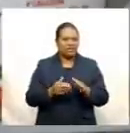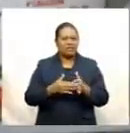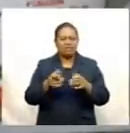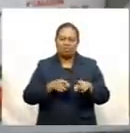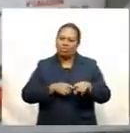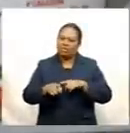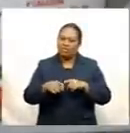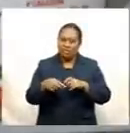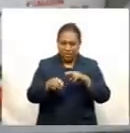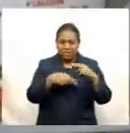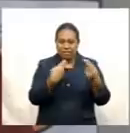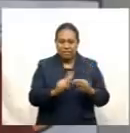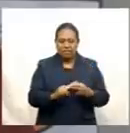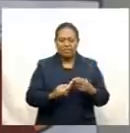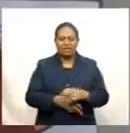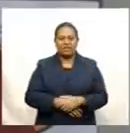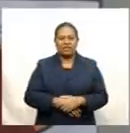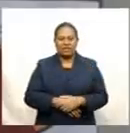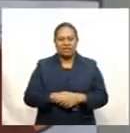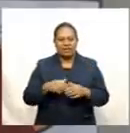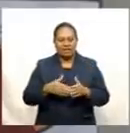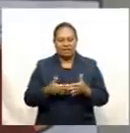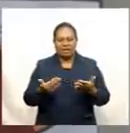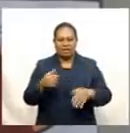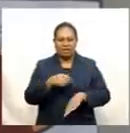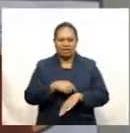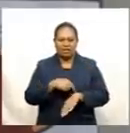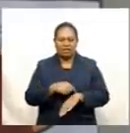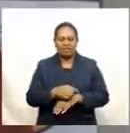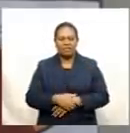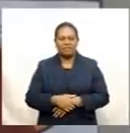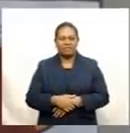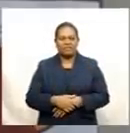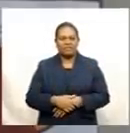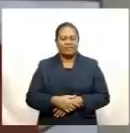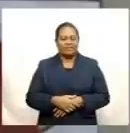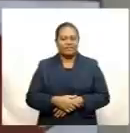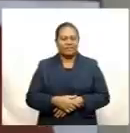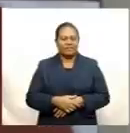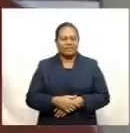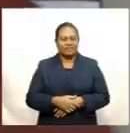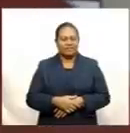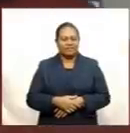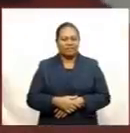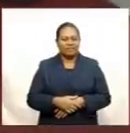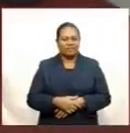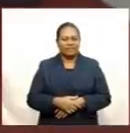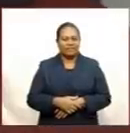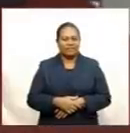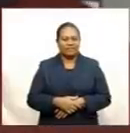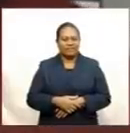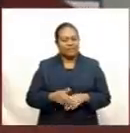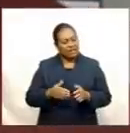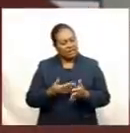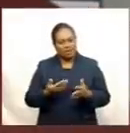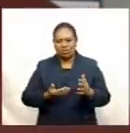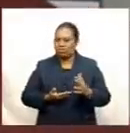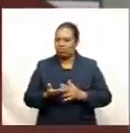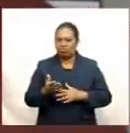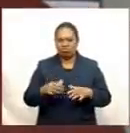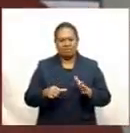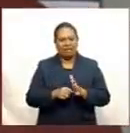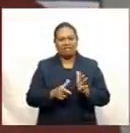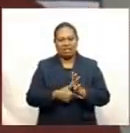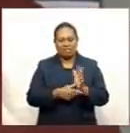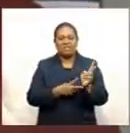family at this time. It's like we're going a hard time now at the village, but